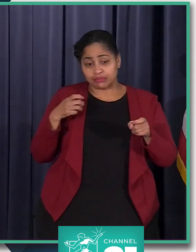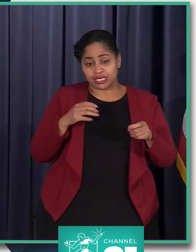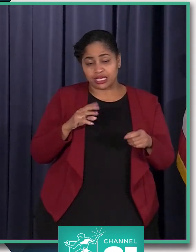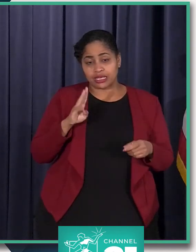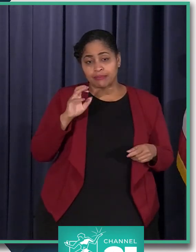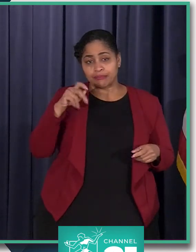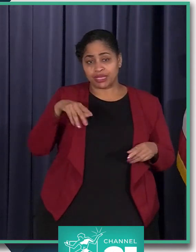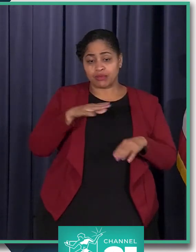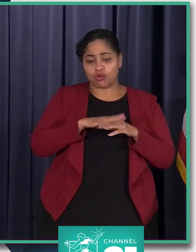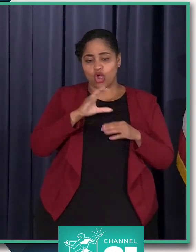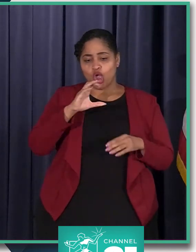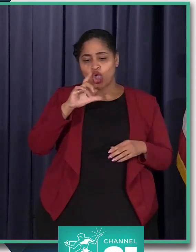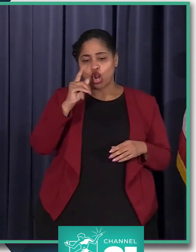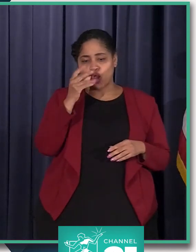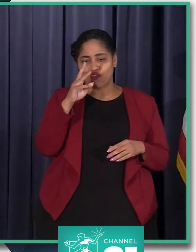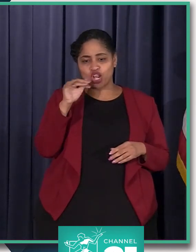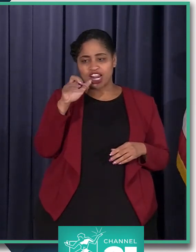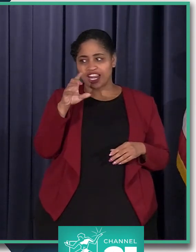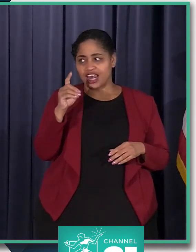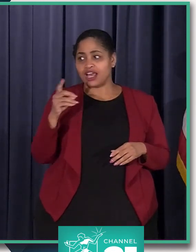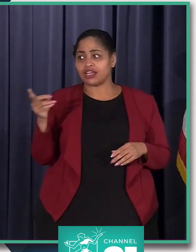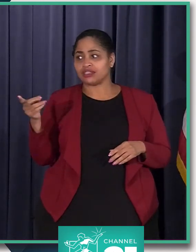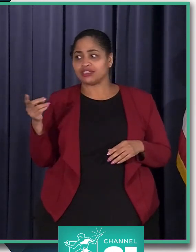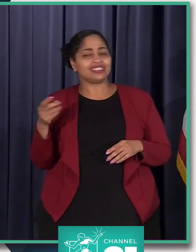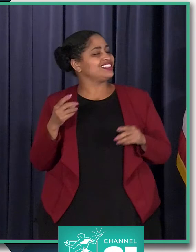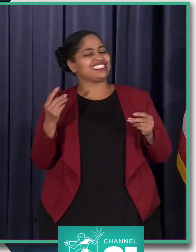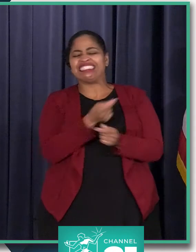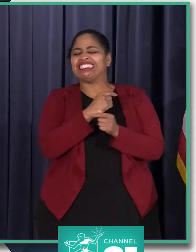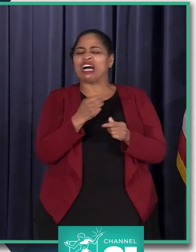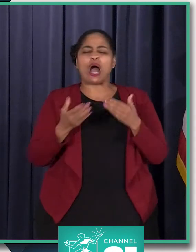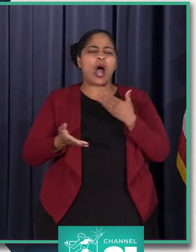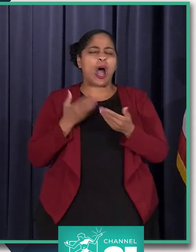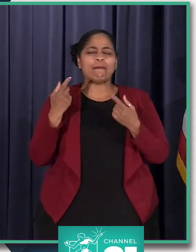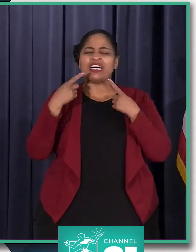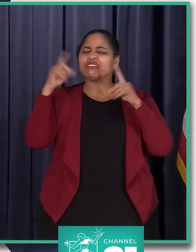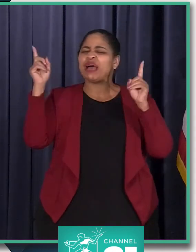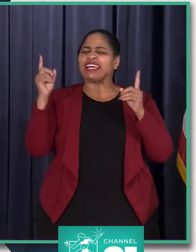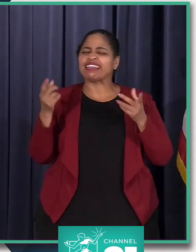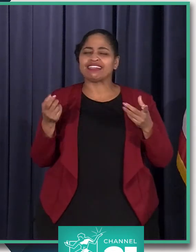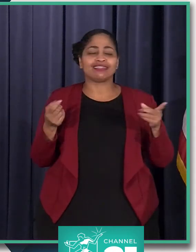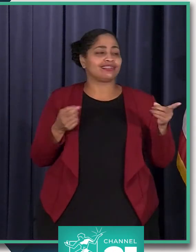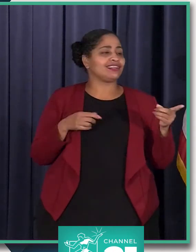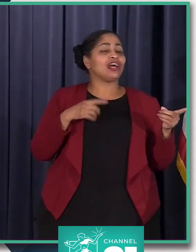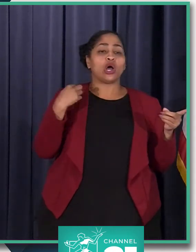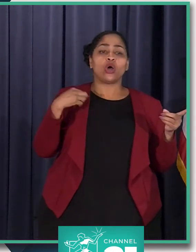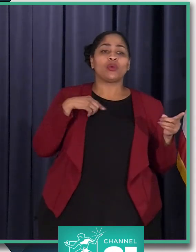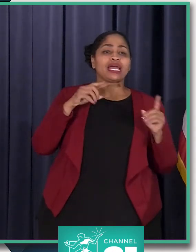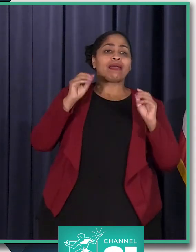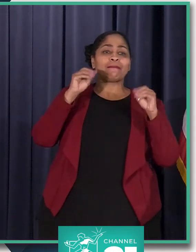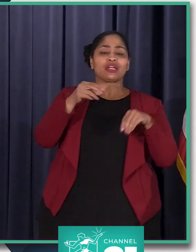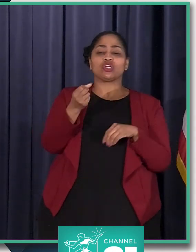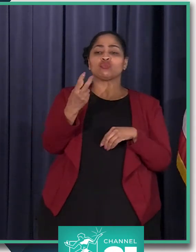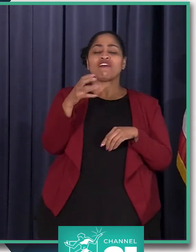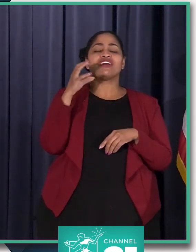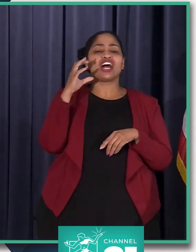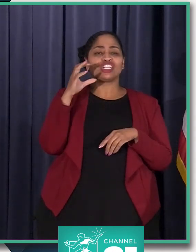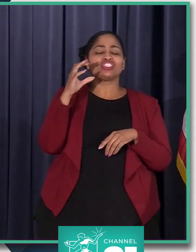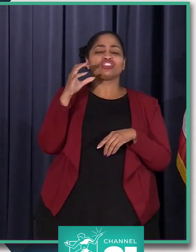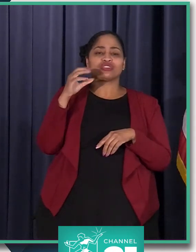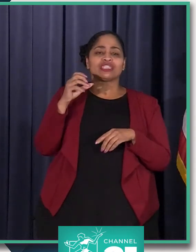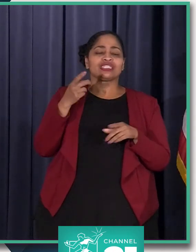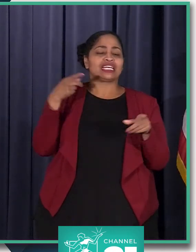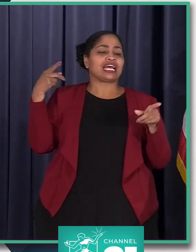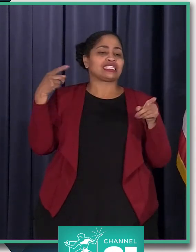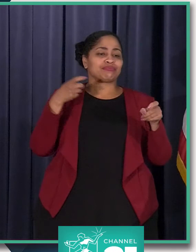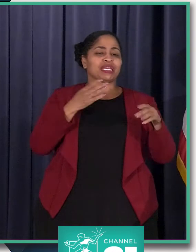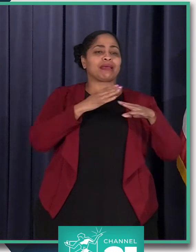here on Cloverline between Fullerton and Grand River? So the answer is we put in 1,200 speed